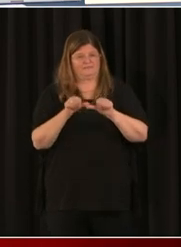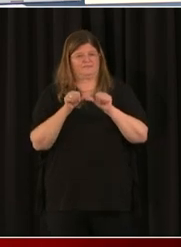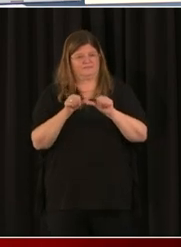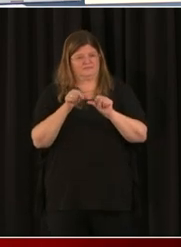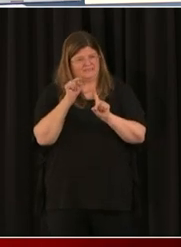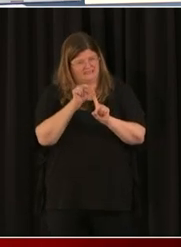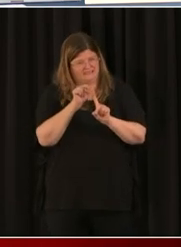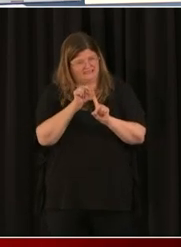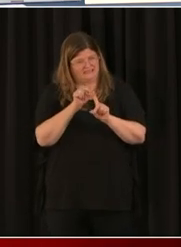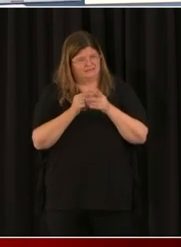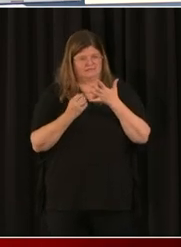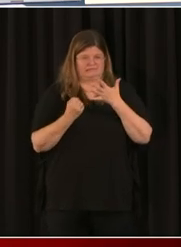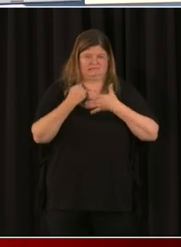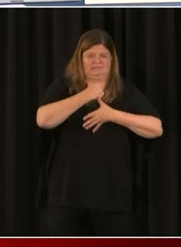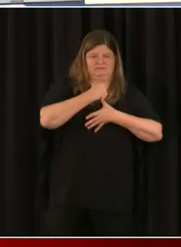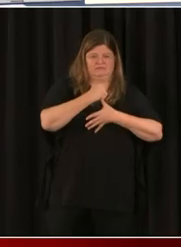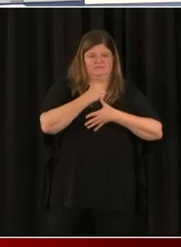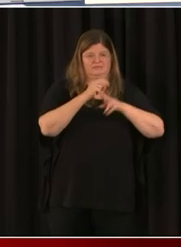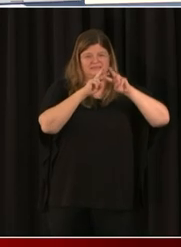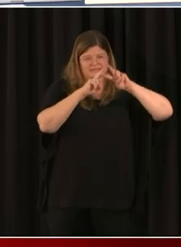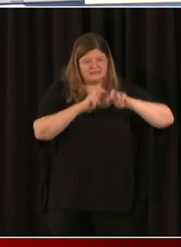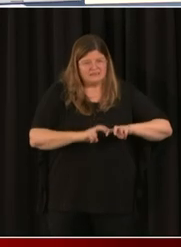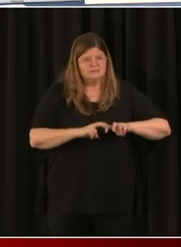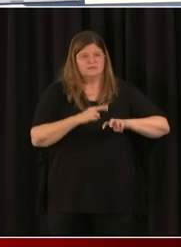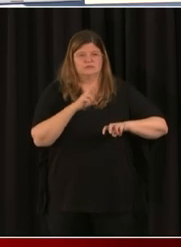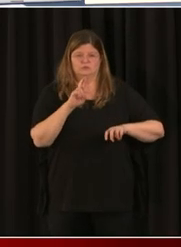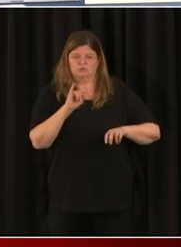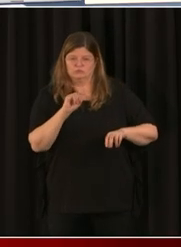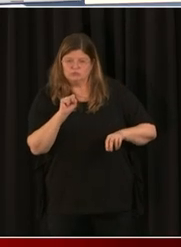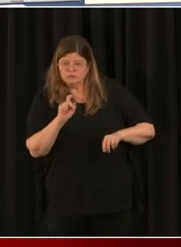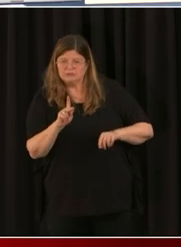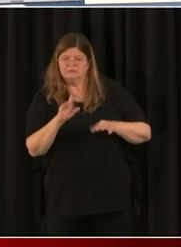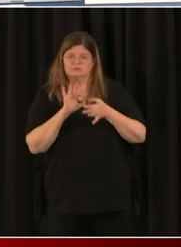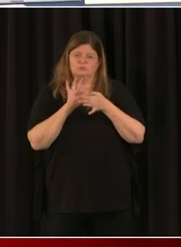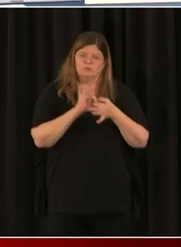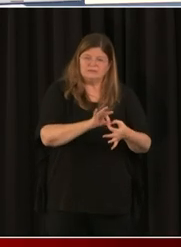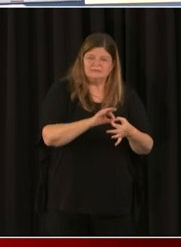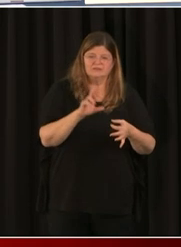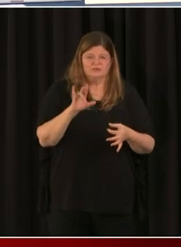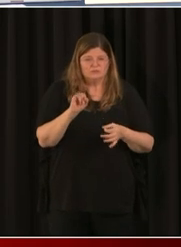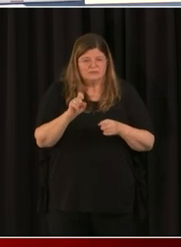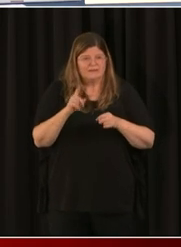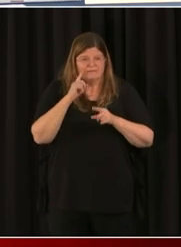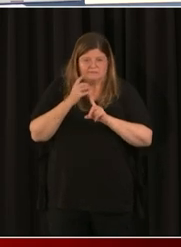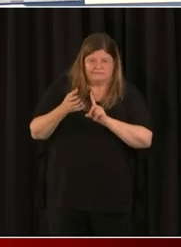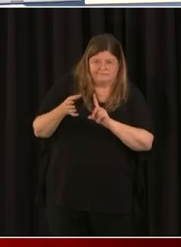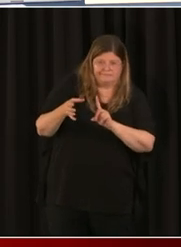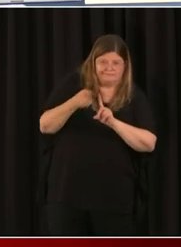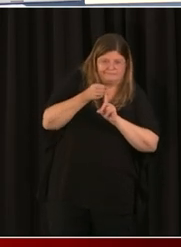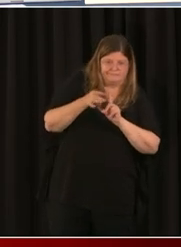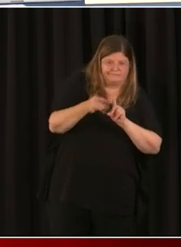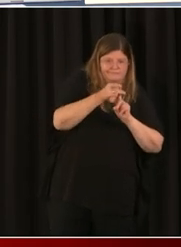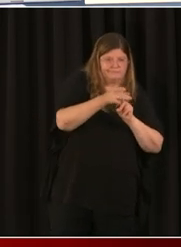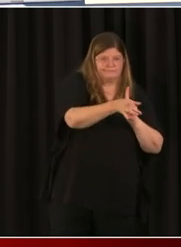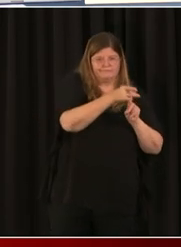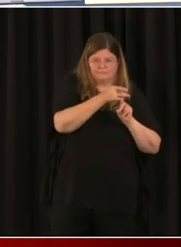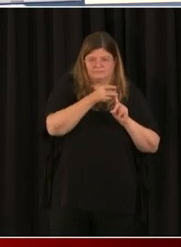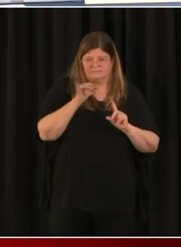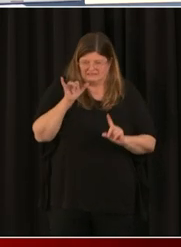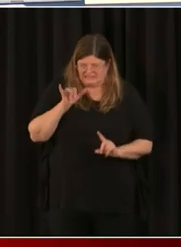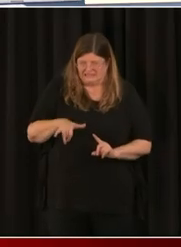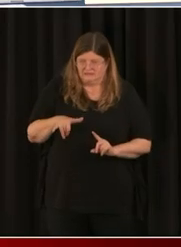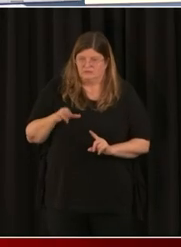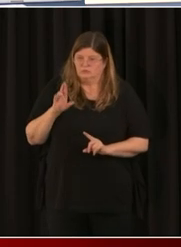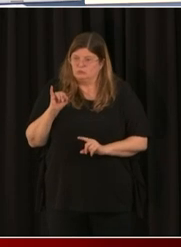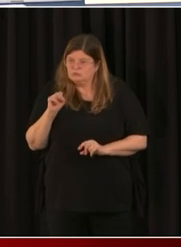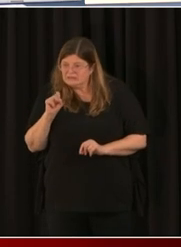this criteria that assesses risk, and it's based on the risk of acquiring infection, the risk of morbidity and